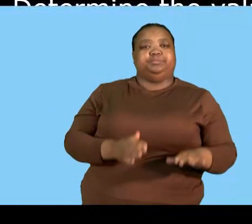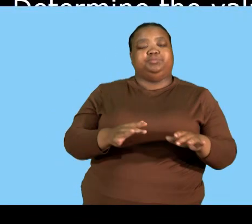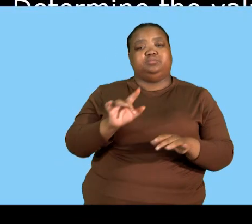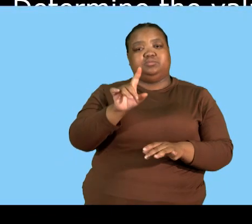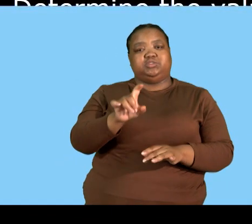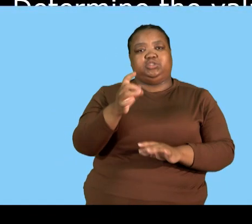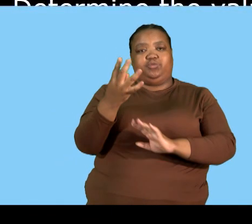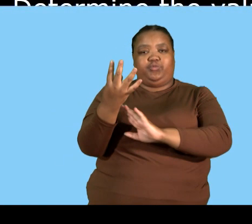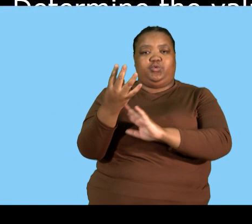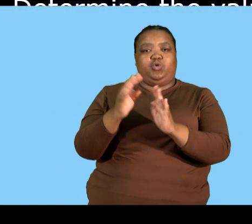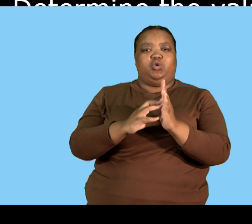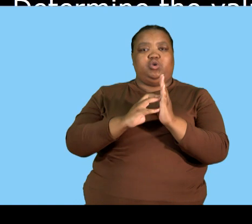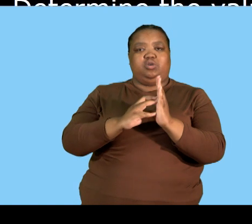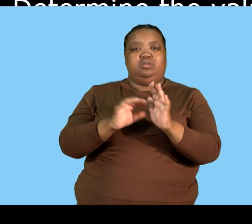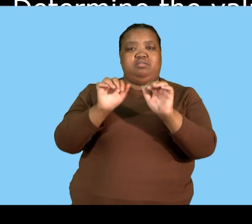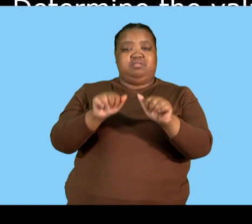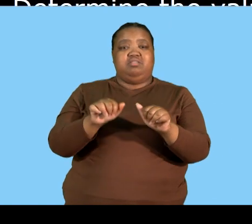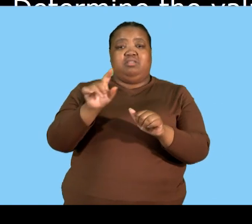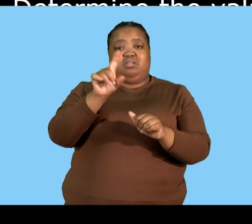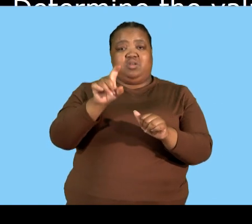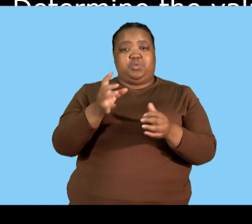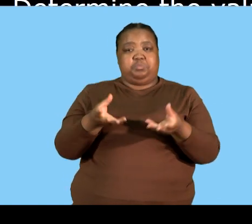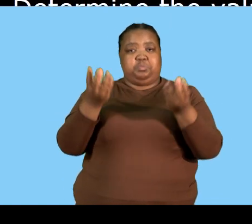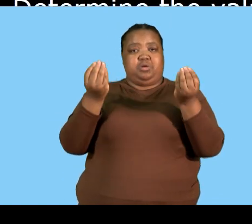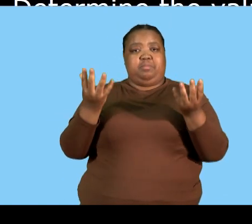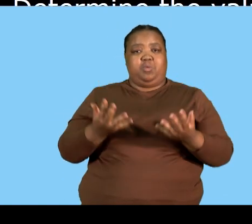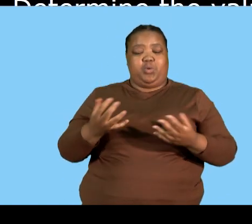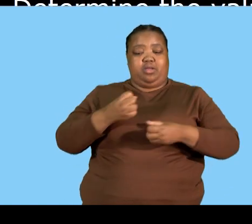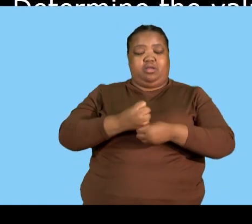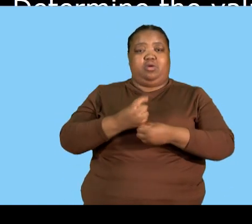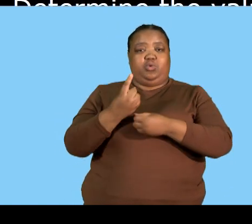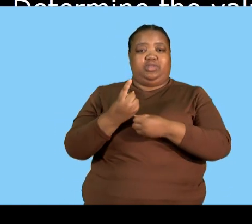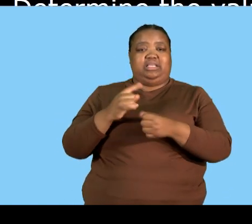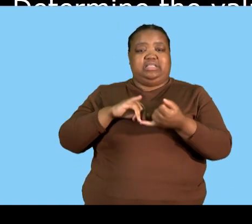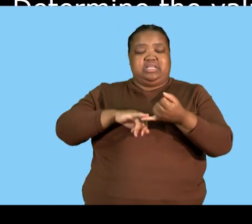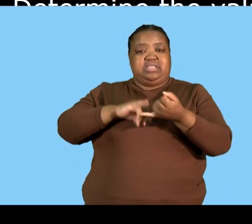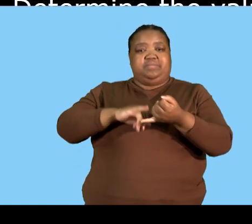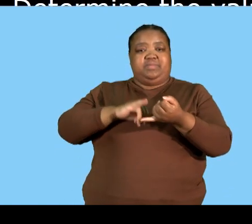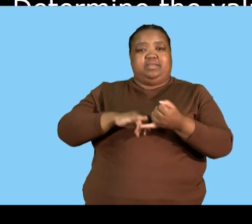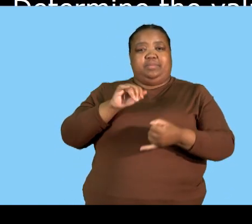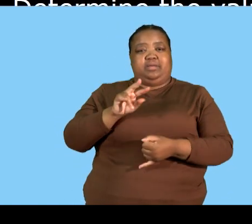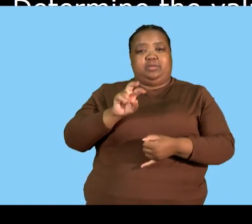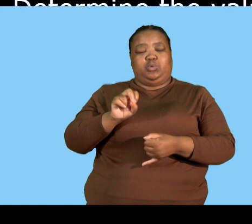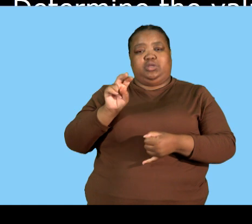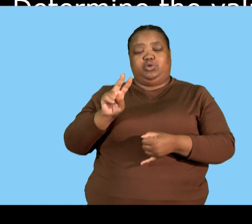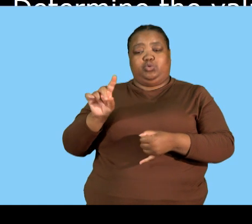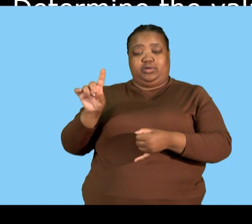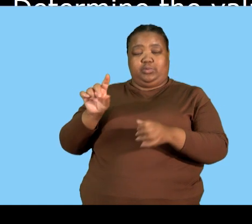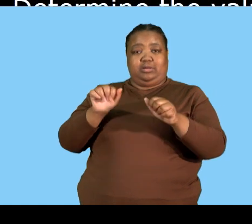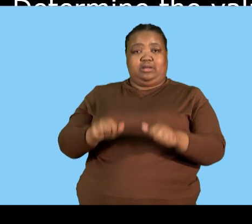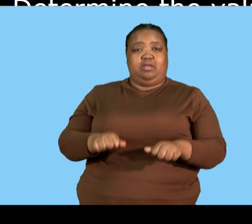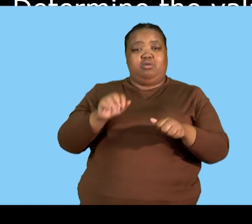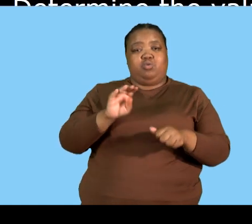Example for question 4, and this question was adapted from Gauteng, September 2021. We are looking at